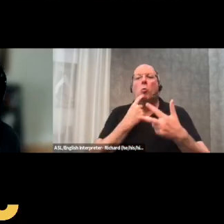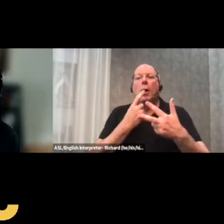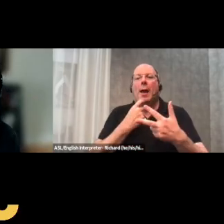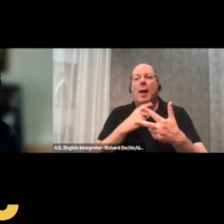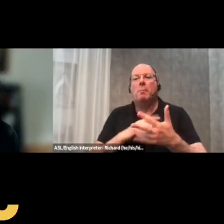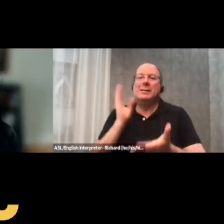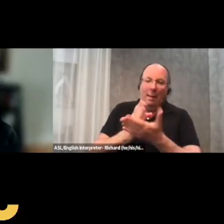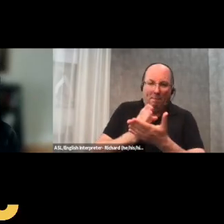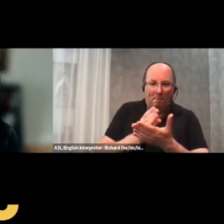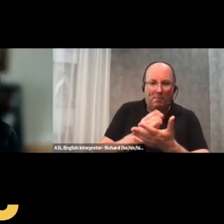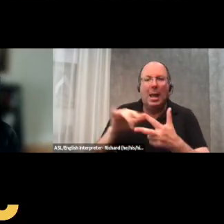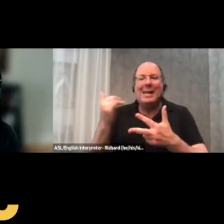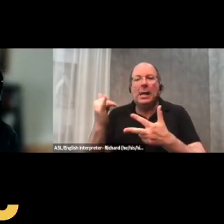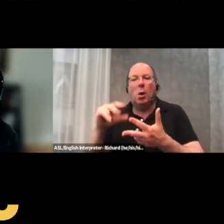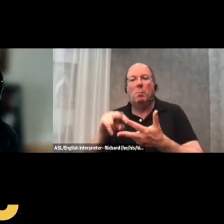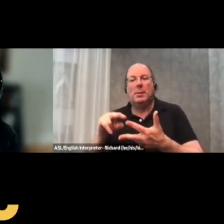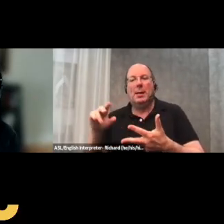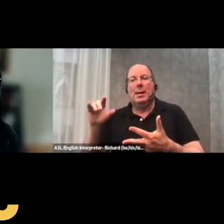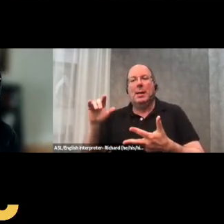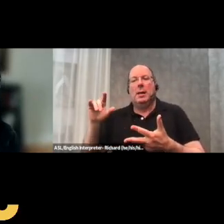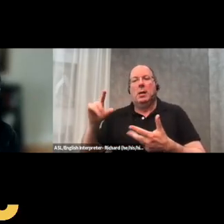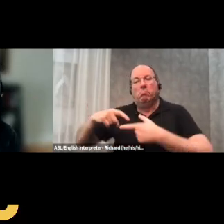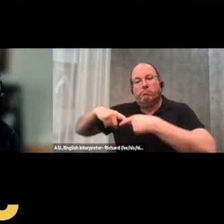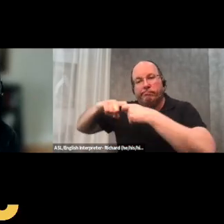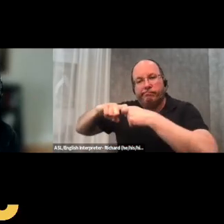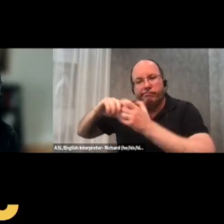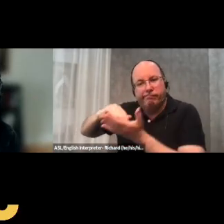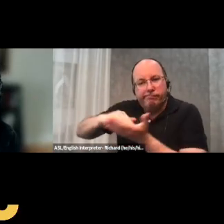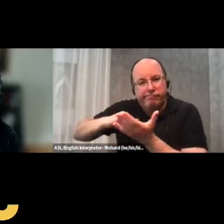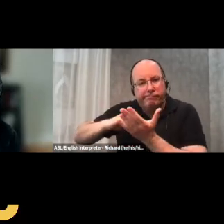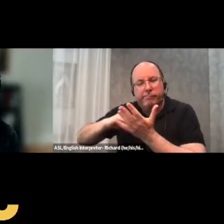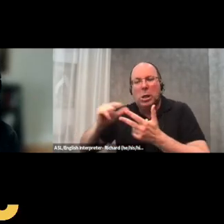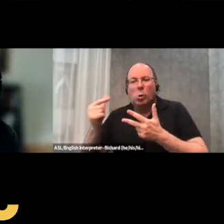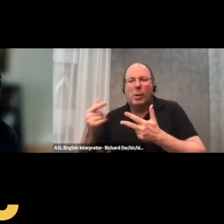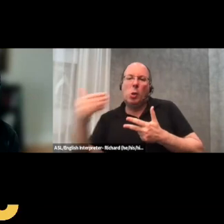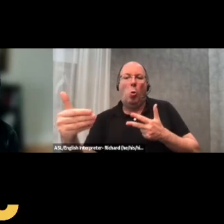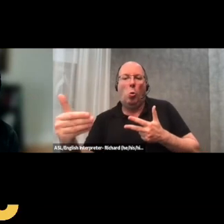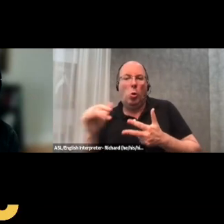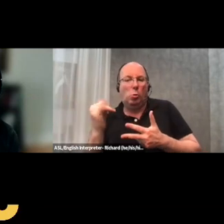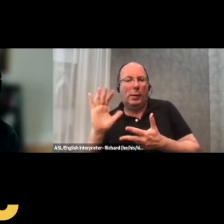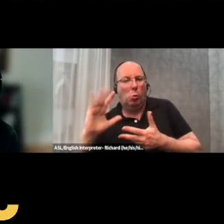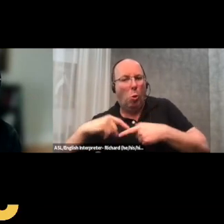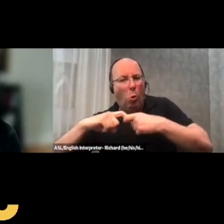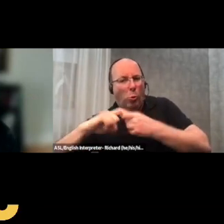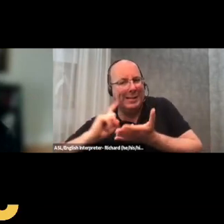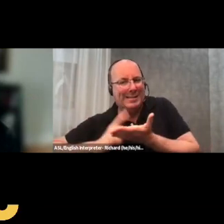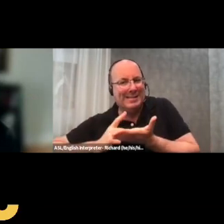stop everything. Yellow is I need a check-in, and green is go, like keep